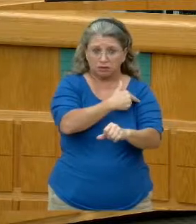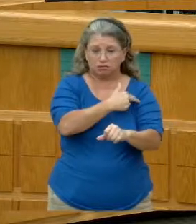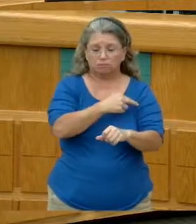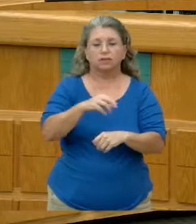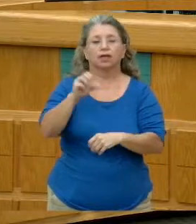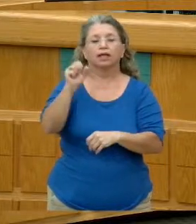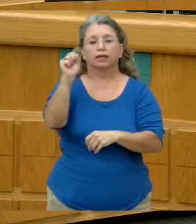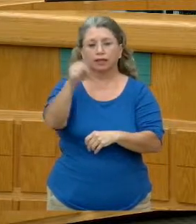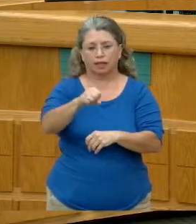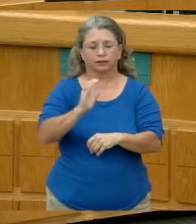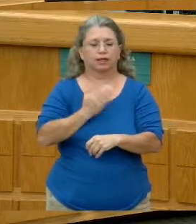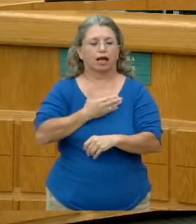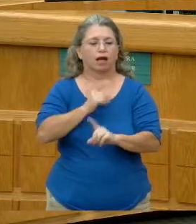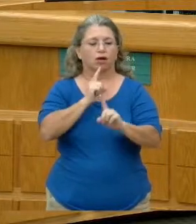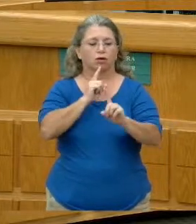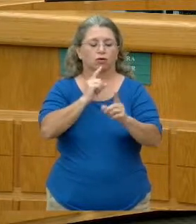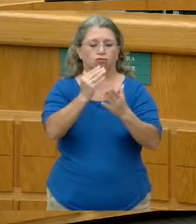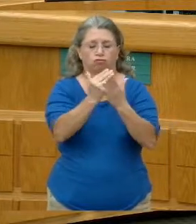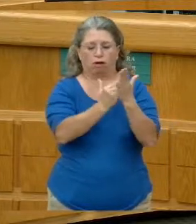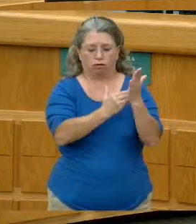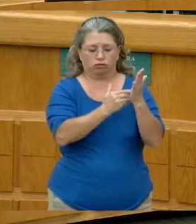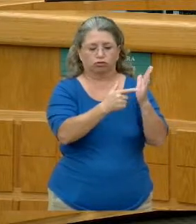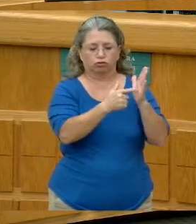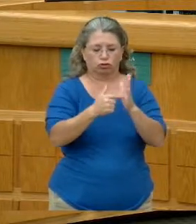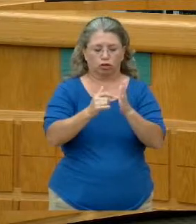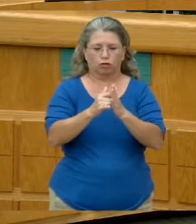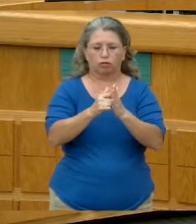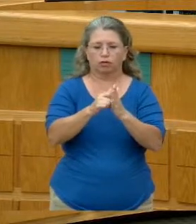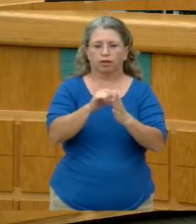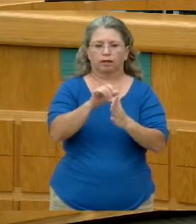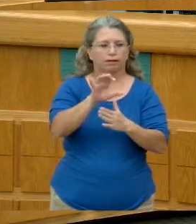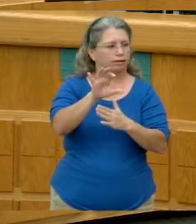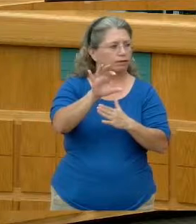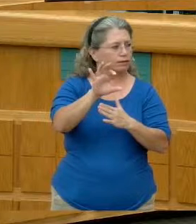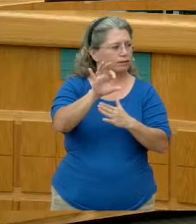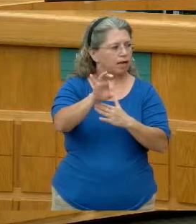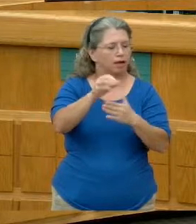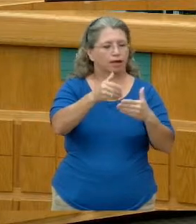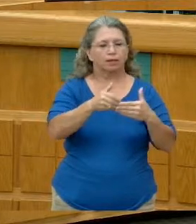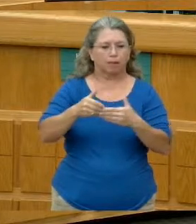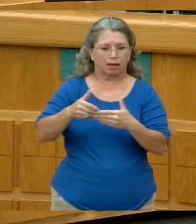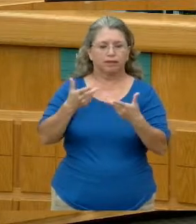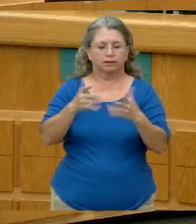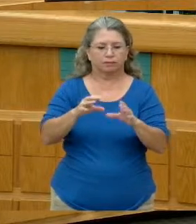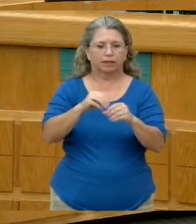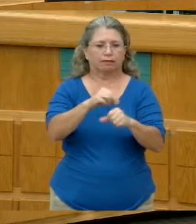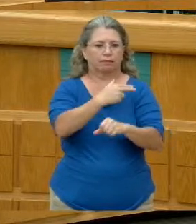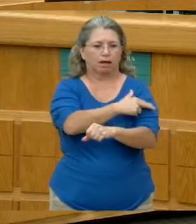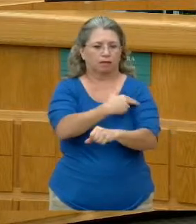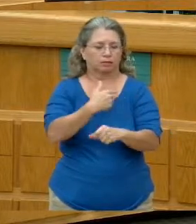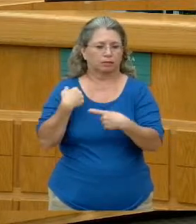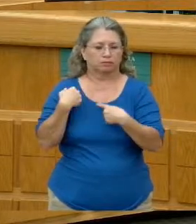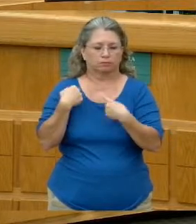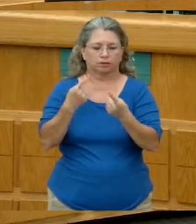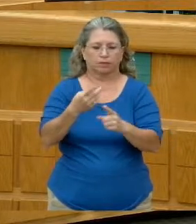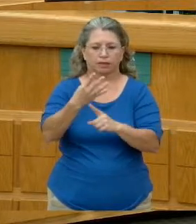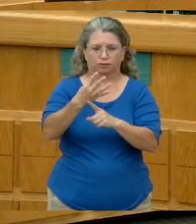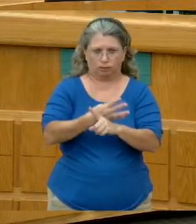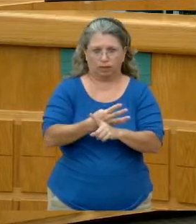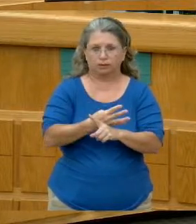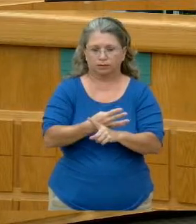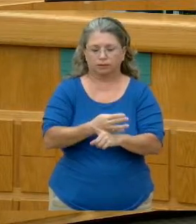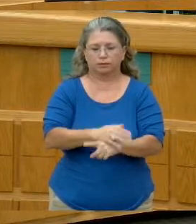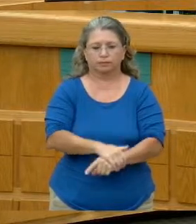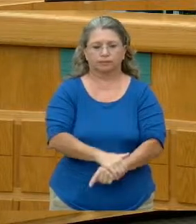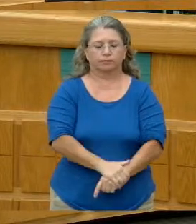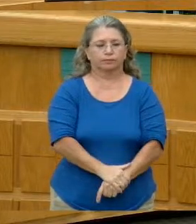that 9 of these 85 babies have been hospitalized over the course of the 4 months. ¿Algunos de estos